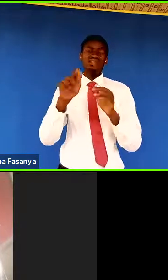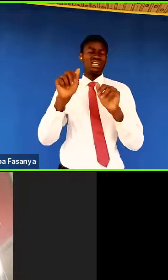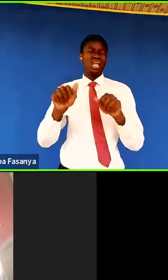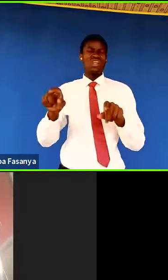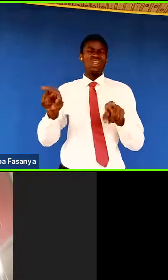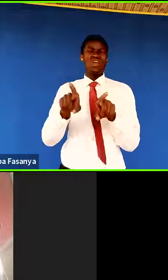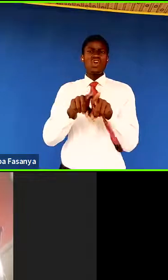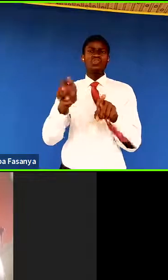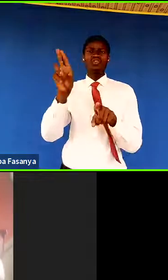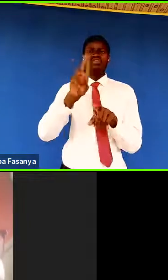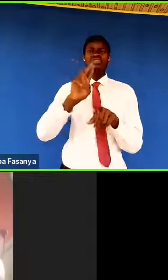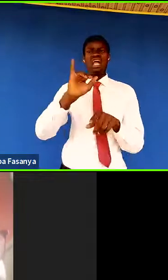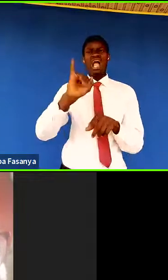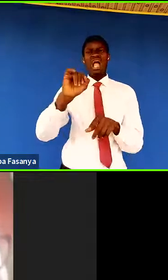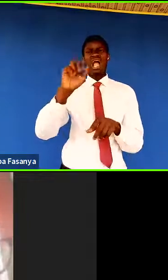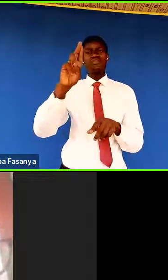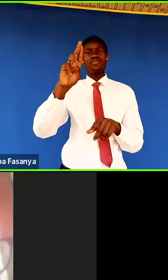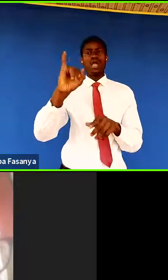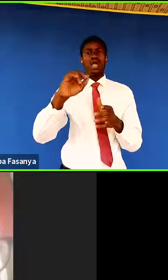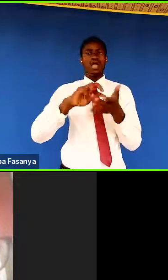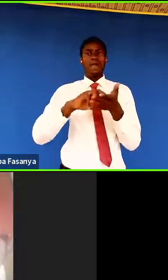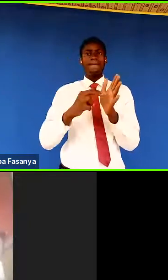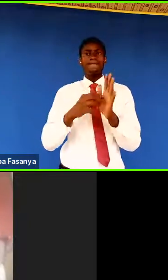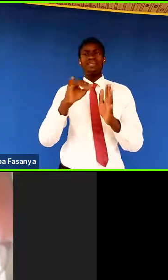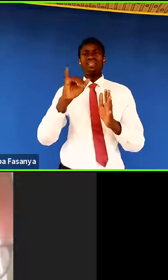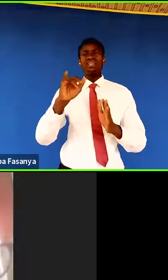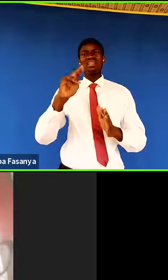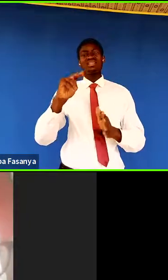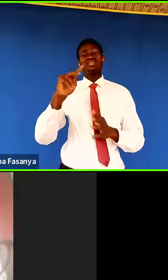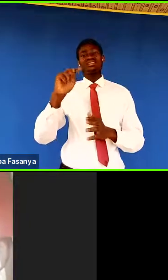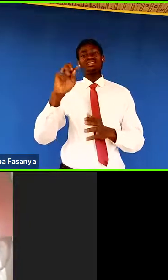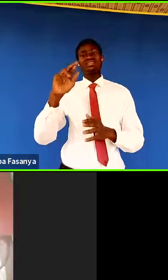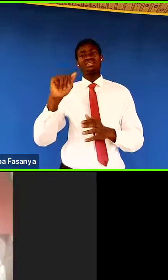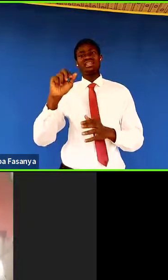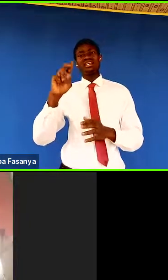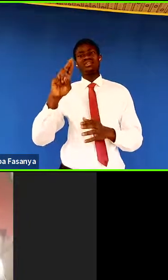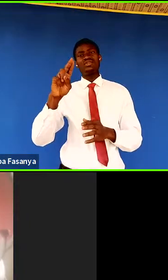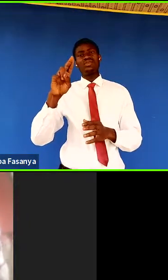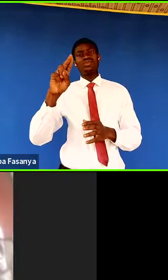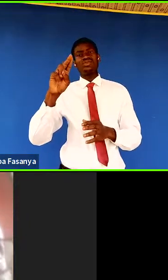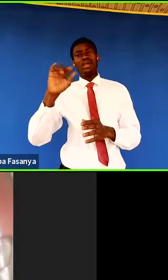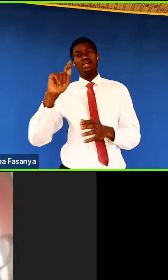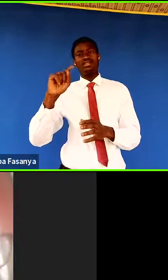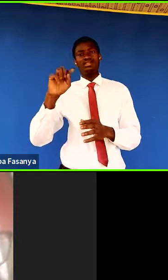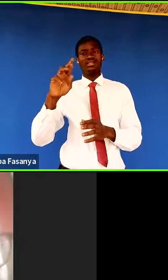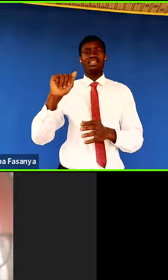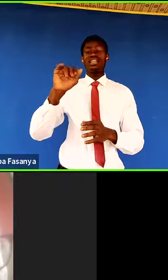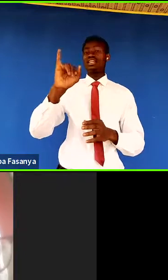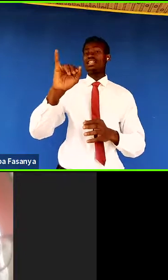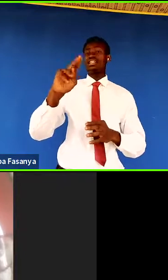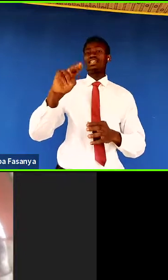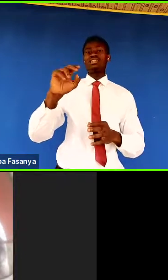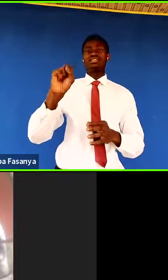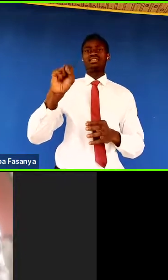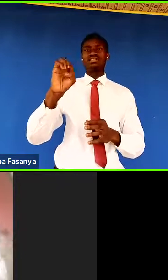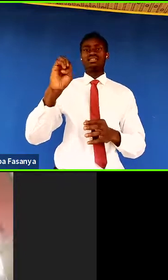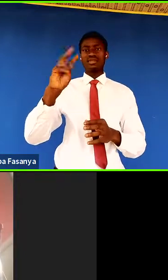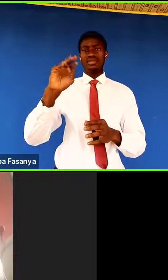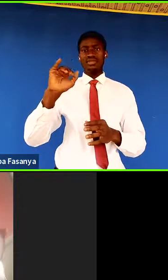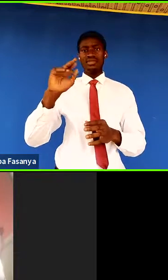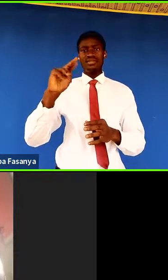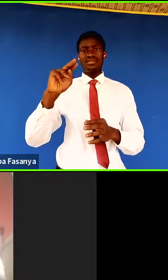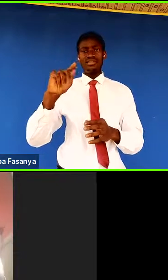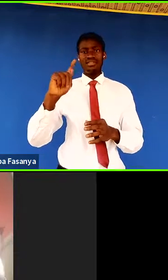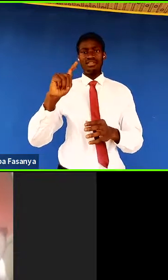that's intrauterine insemination, for that purpose, or you do IVF if so wish, but